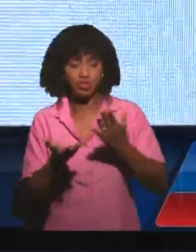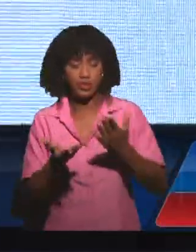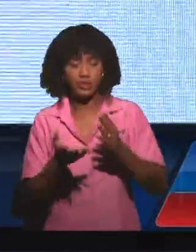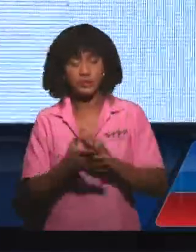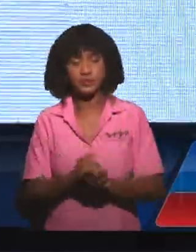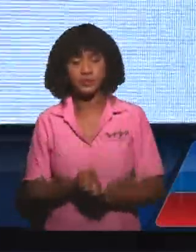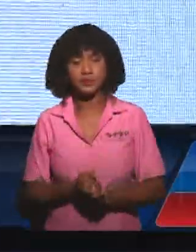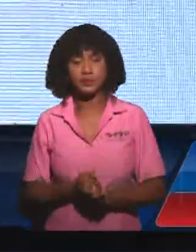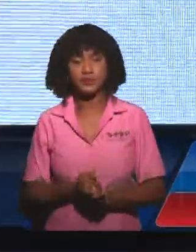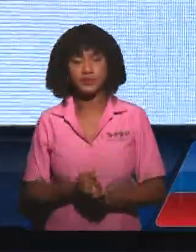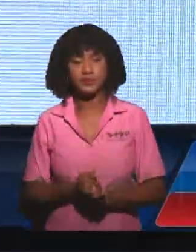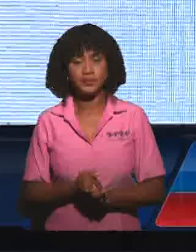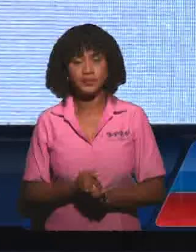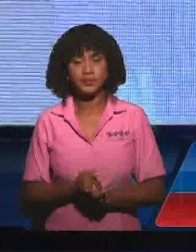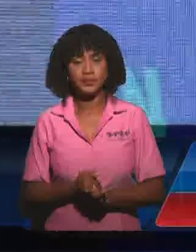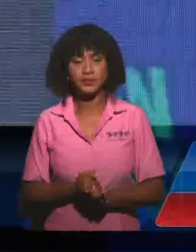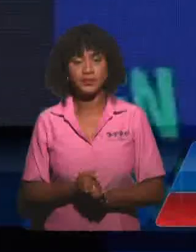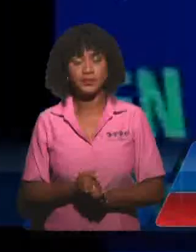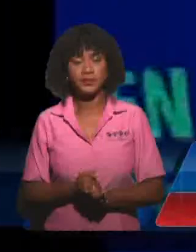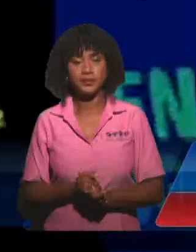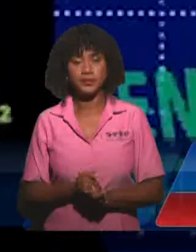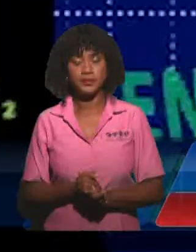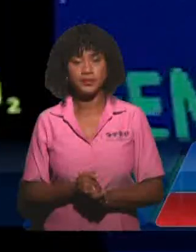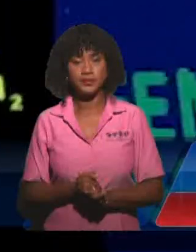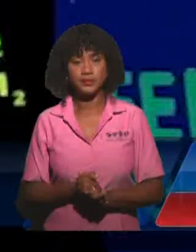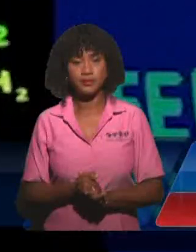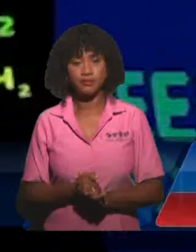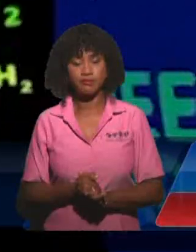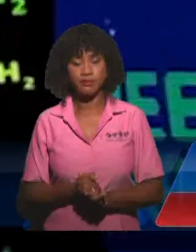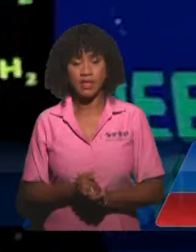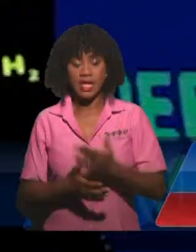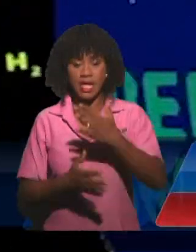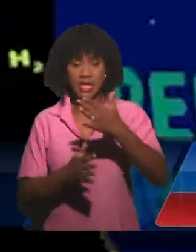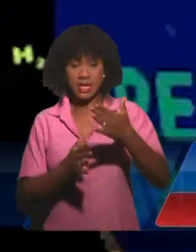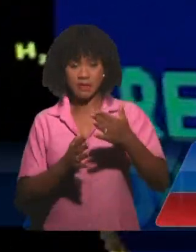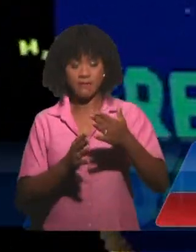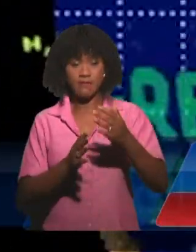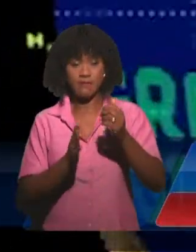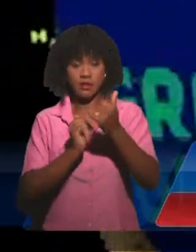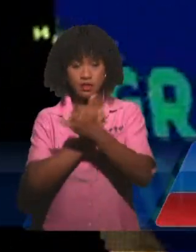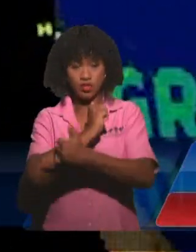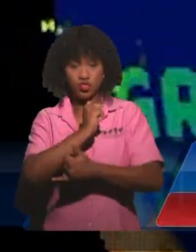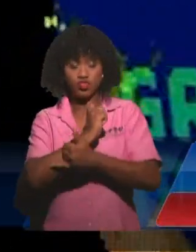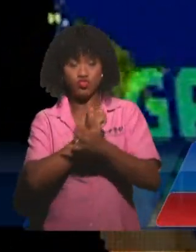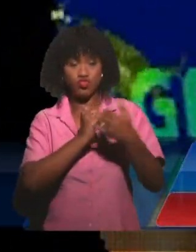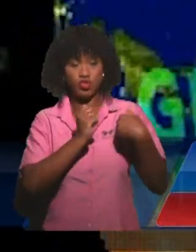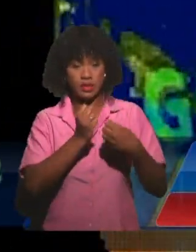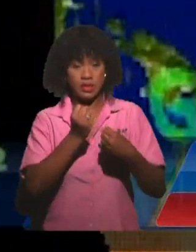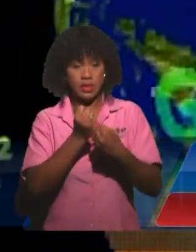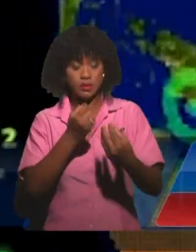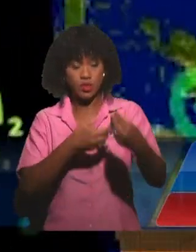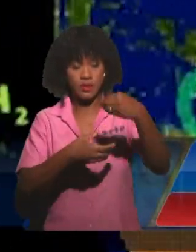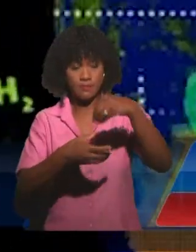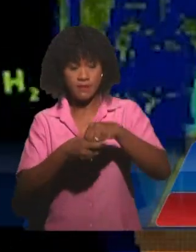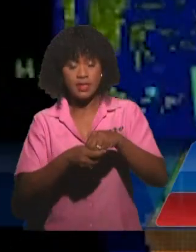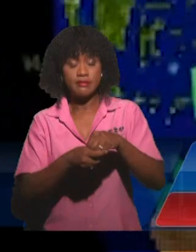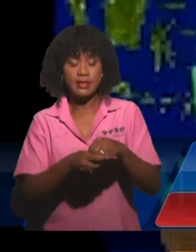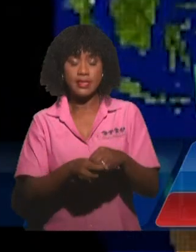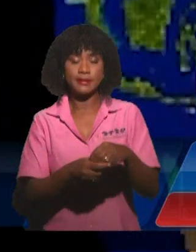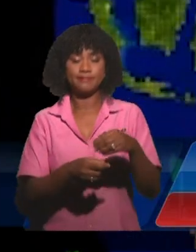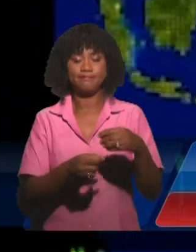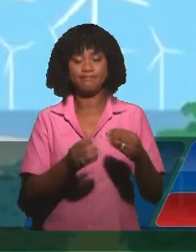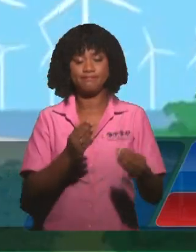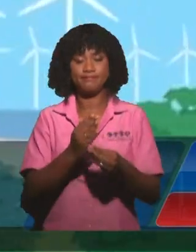go along with technological developments. The number of countries with policies that directly support investment in hydrogen